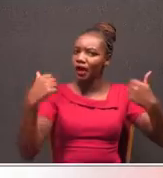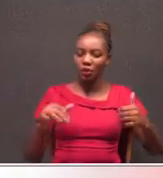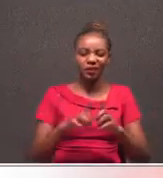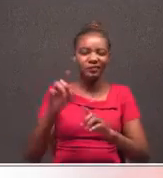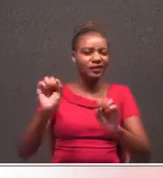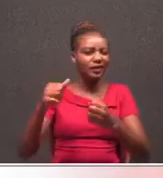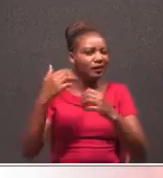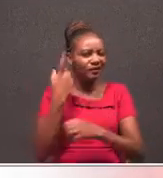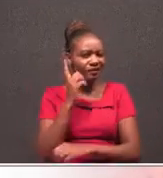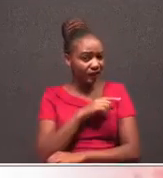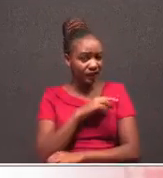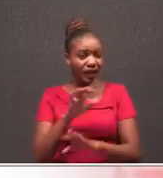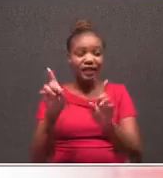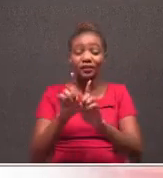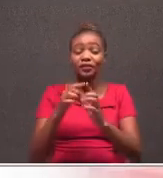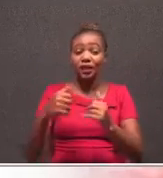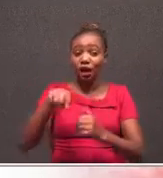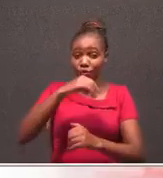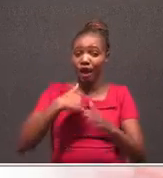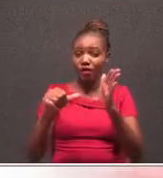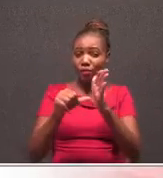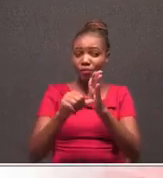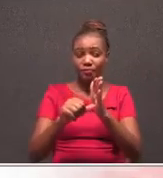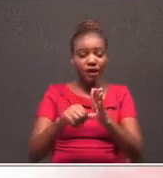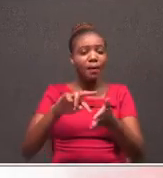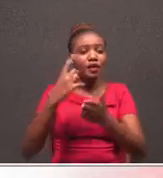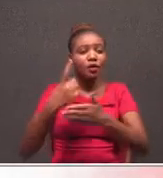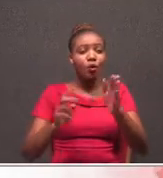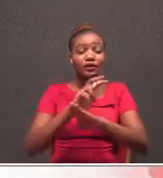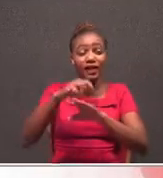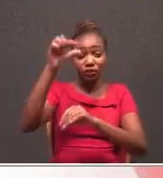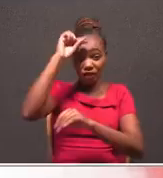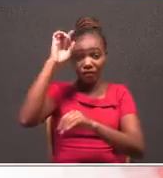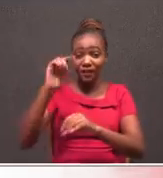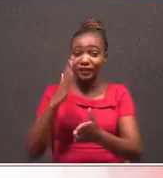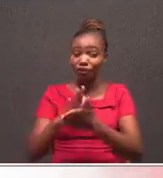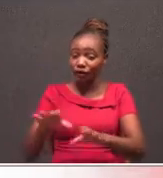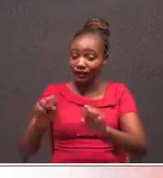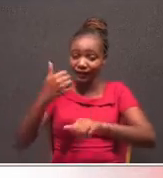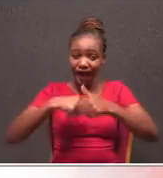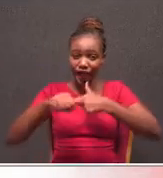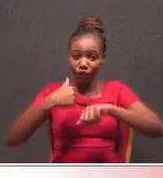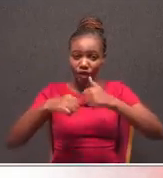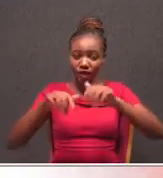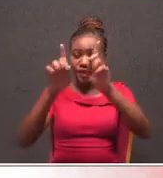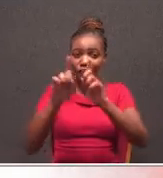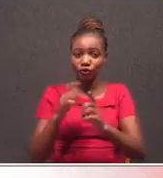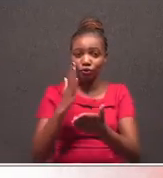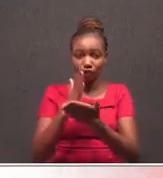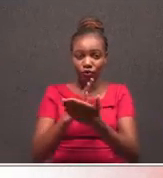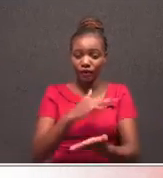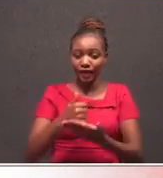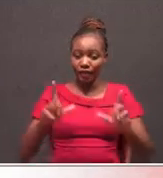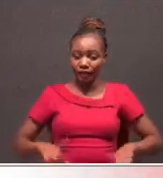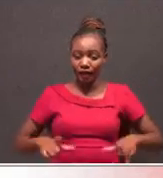happened. There indeed is a problem that the national government must take urgent action around to secure the lives